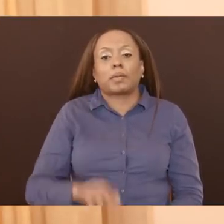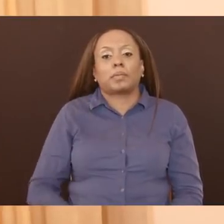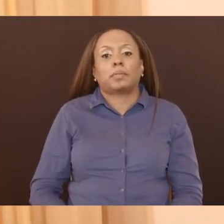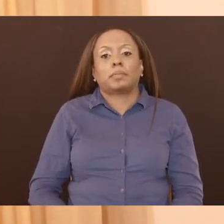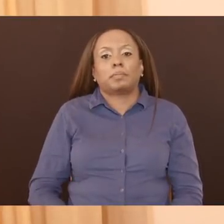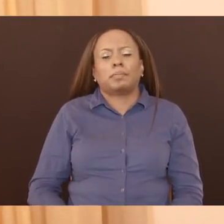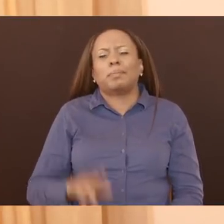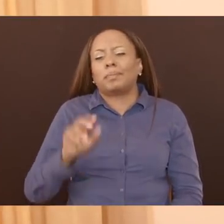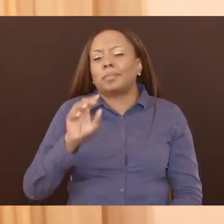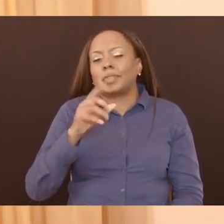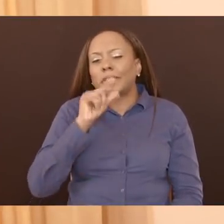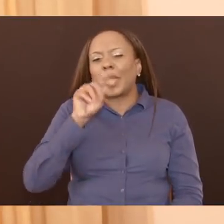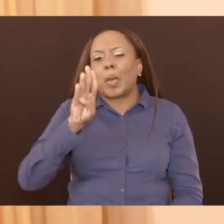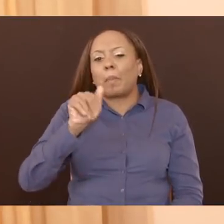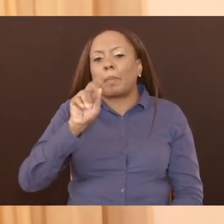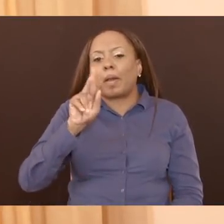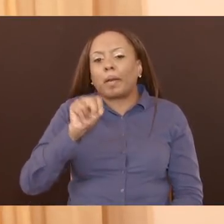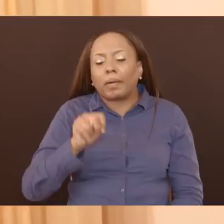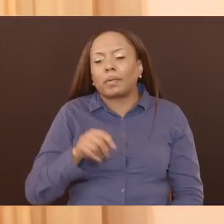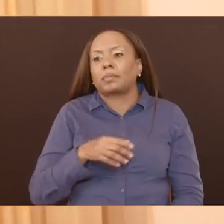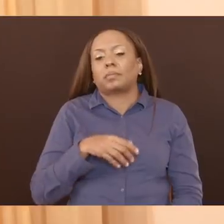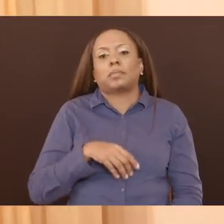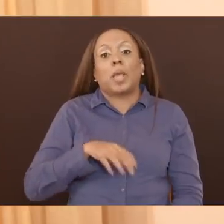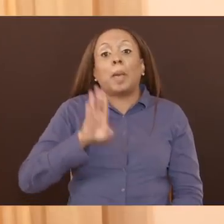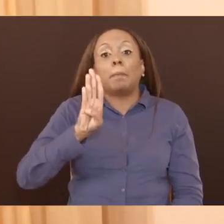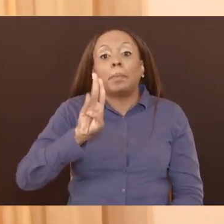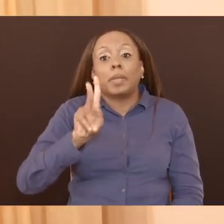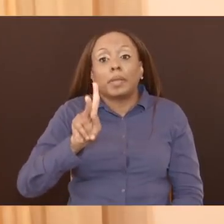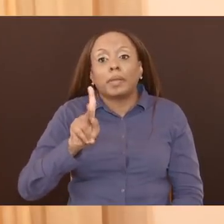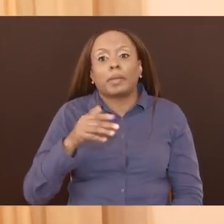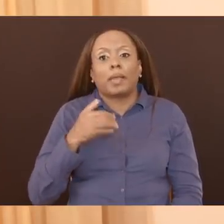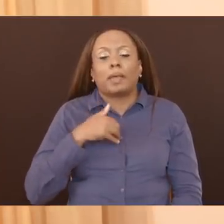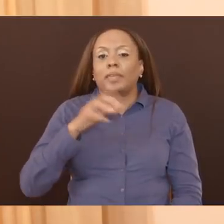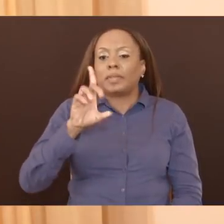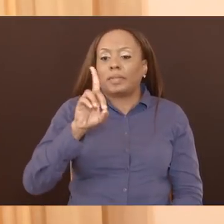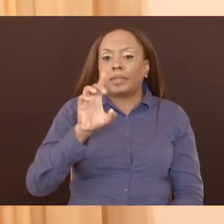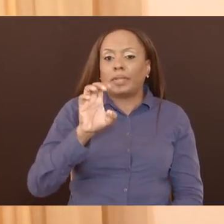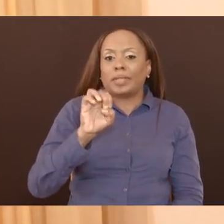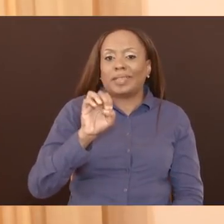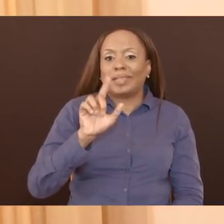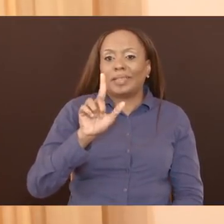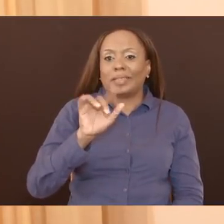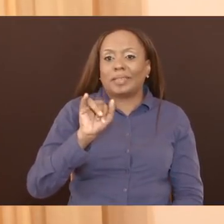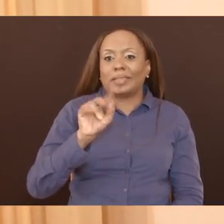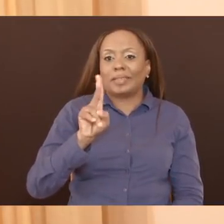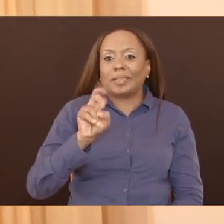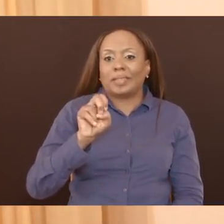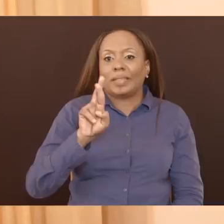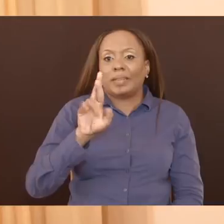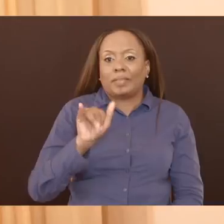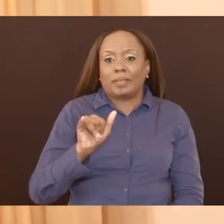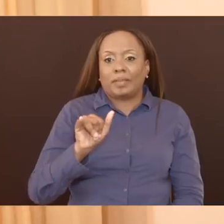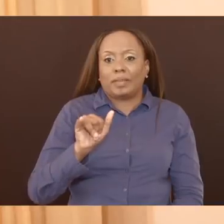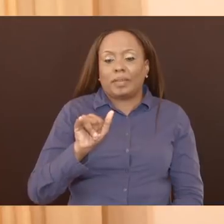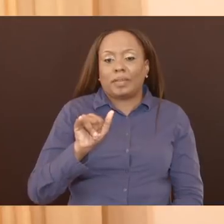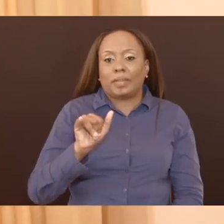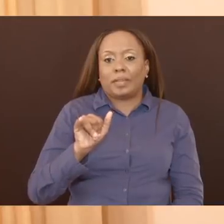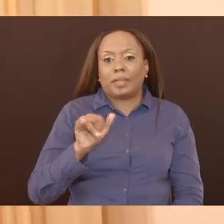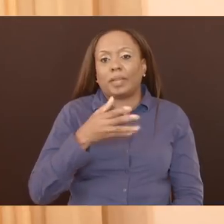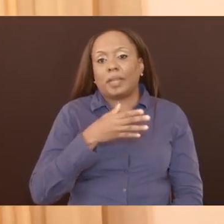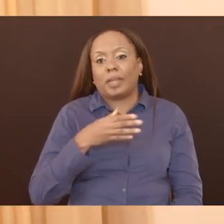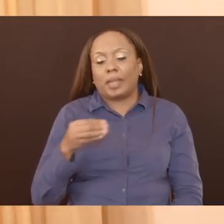restaurants have either delivery or drive-through, and we are therefore going to prohibit in dining in those fast